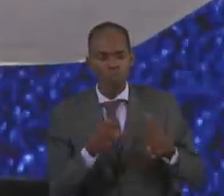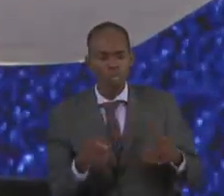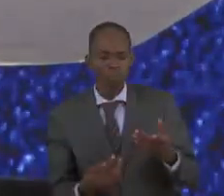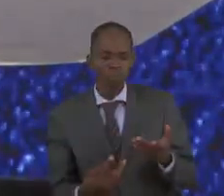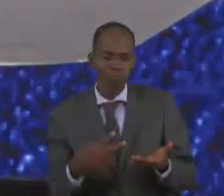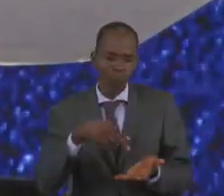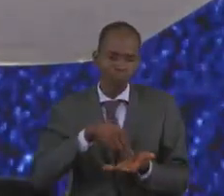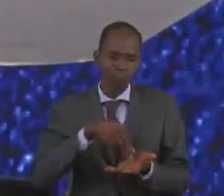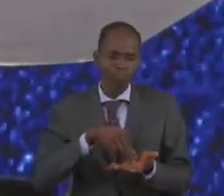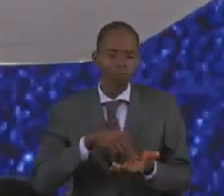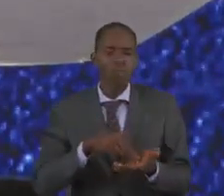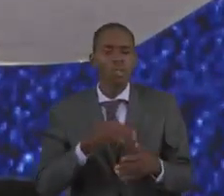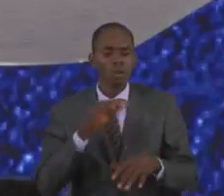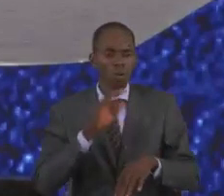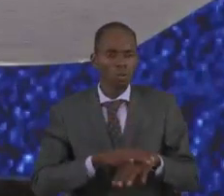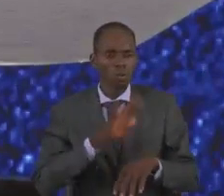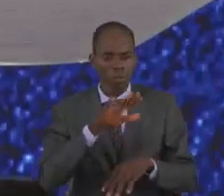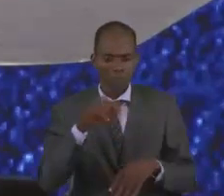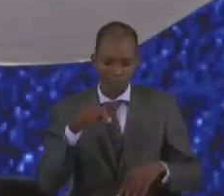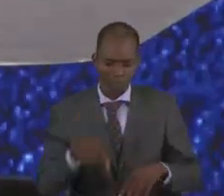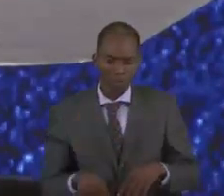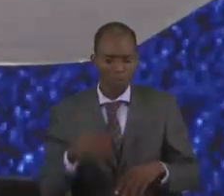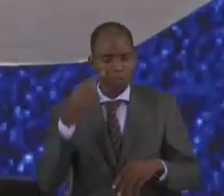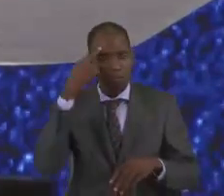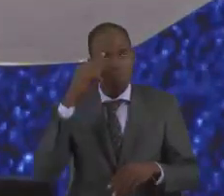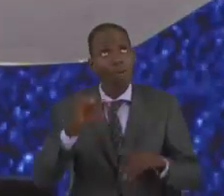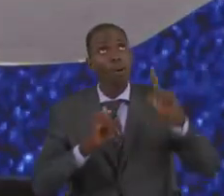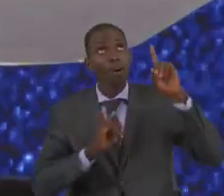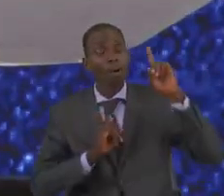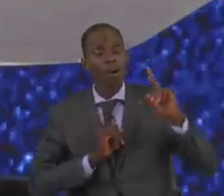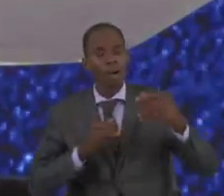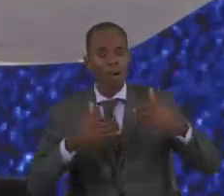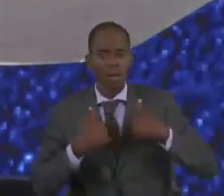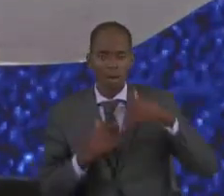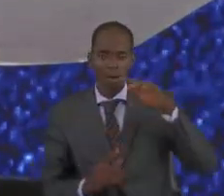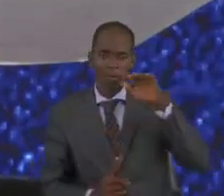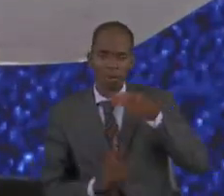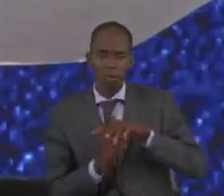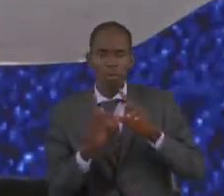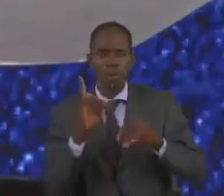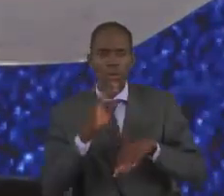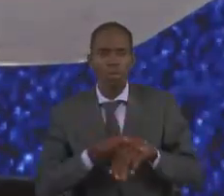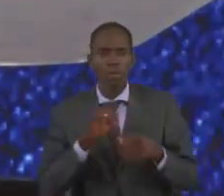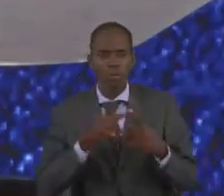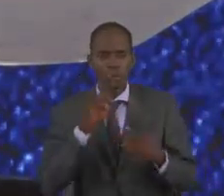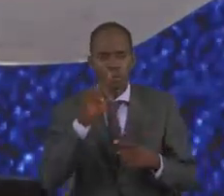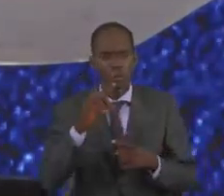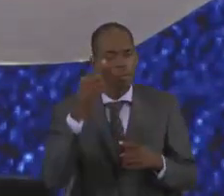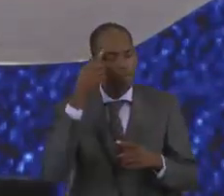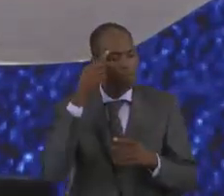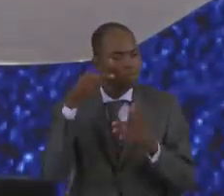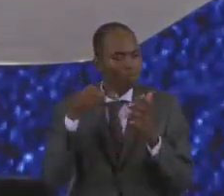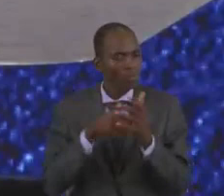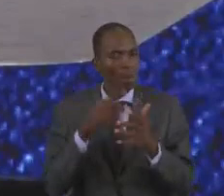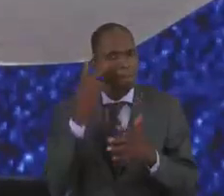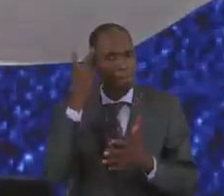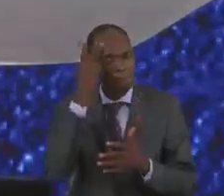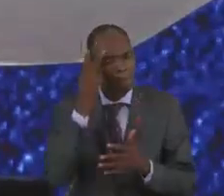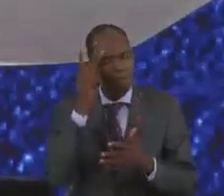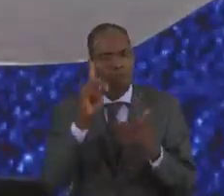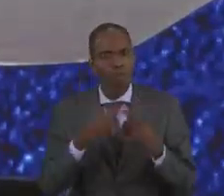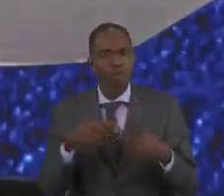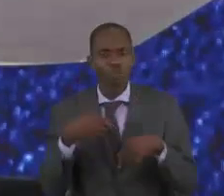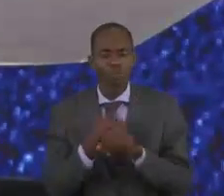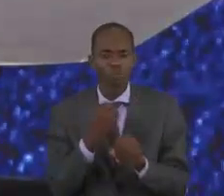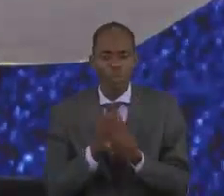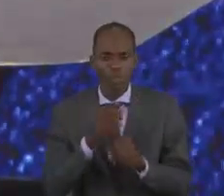stand upon thy feet, for I have appeared unto thee for this purpose, to make